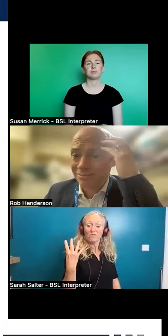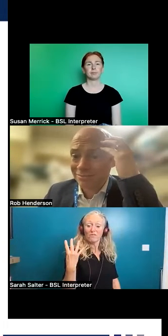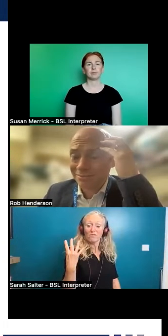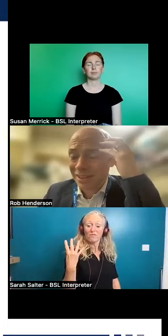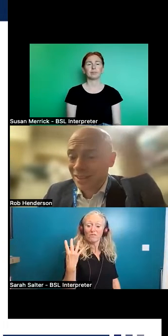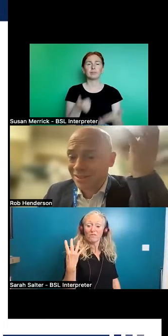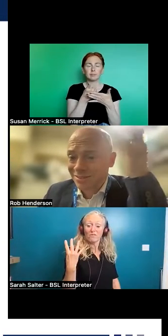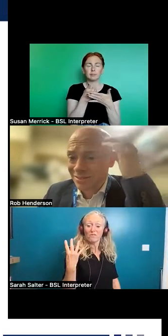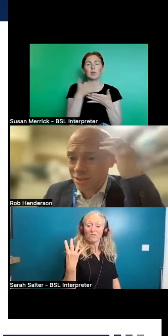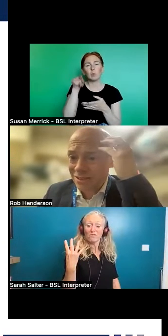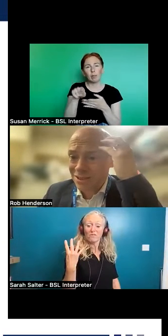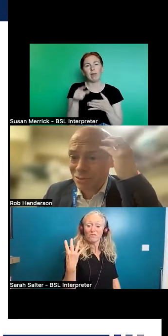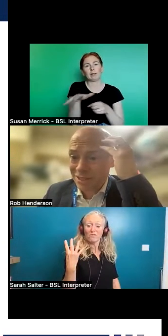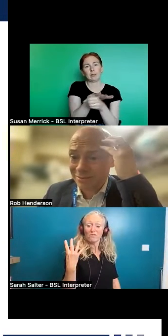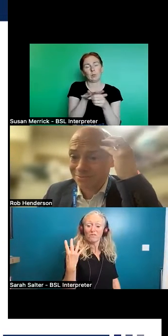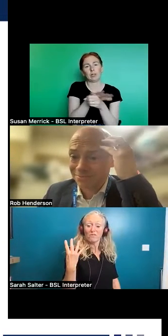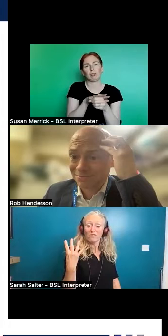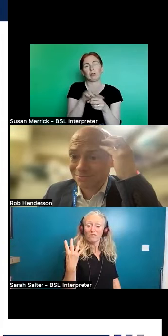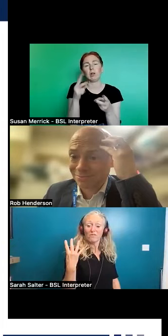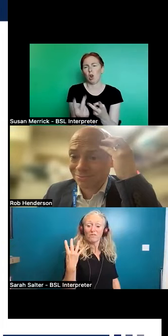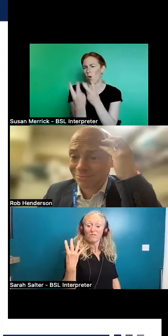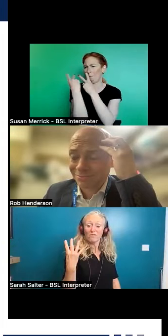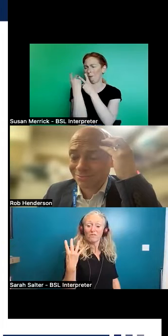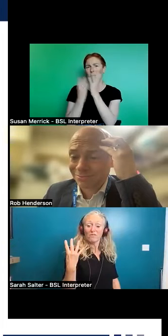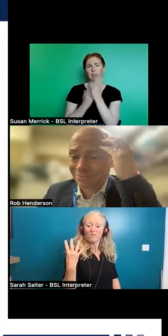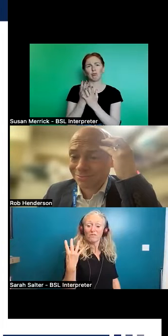nowhere. And that's the reason.